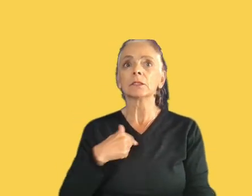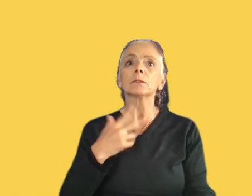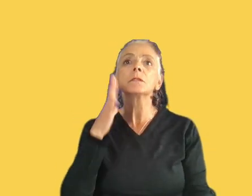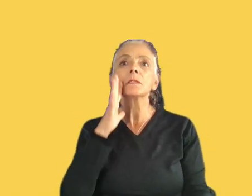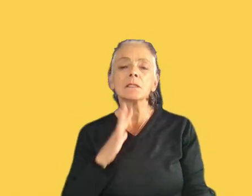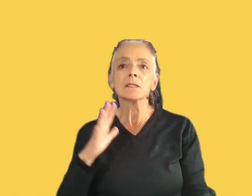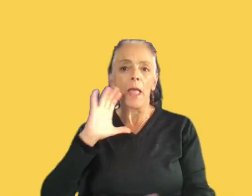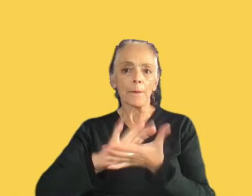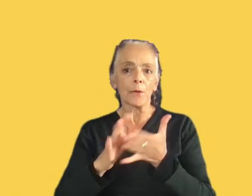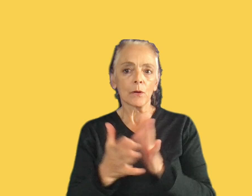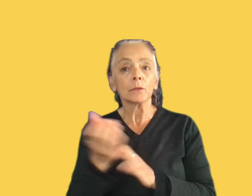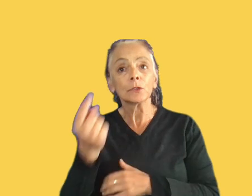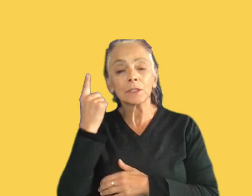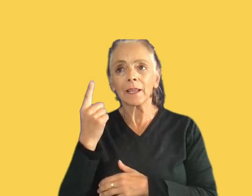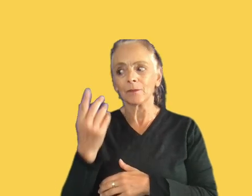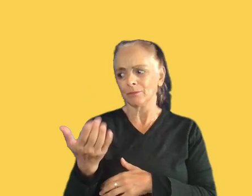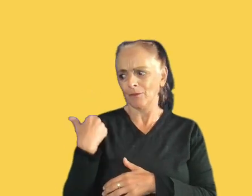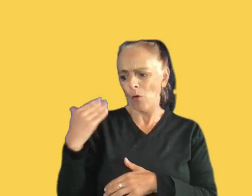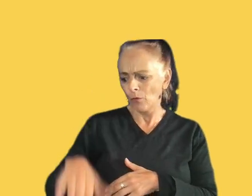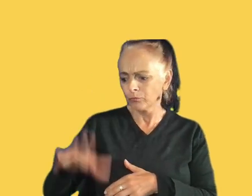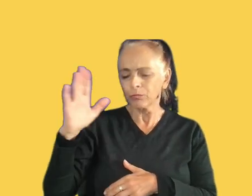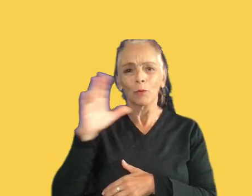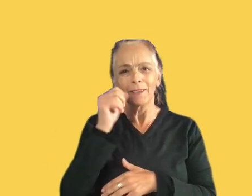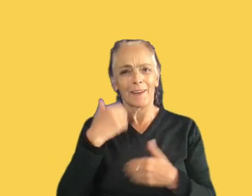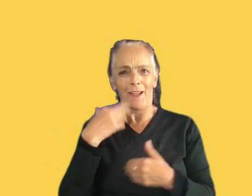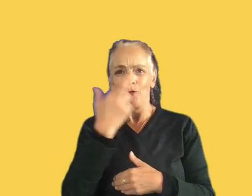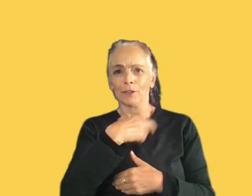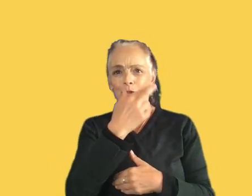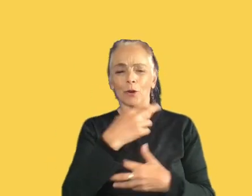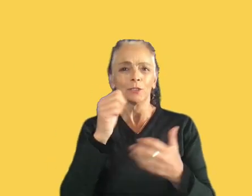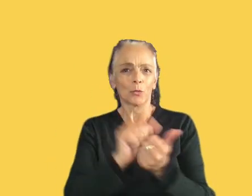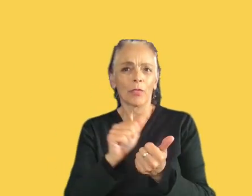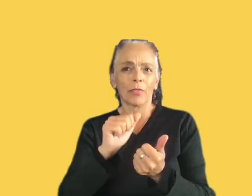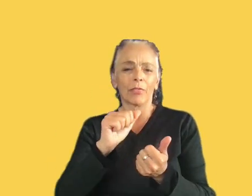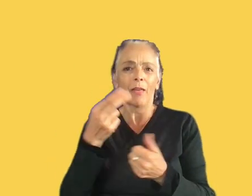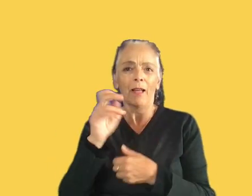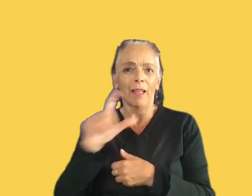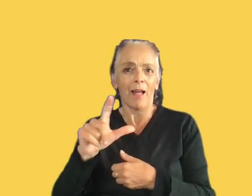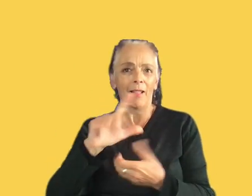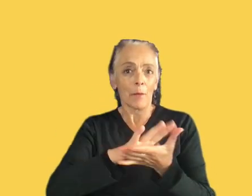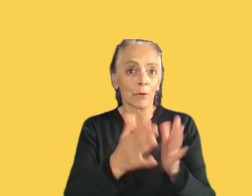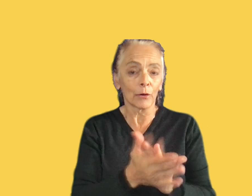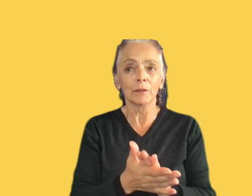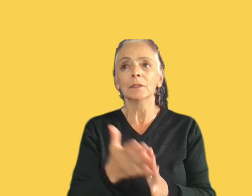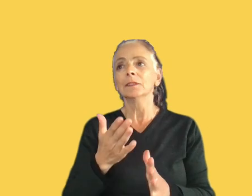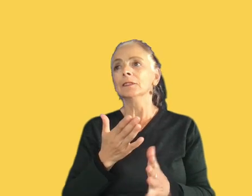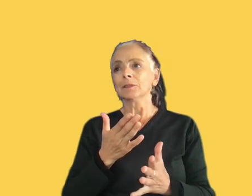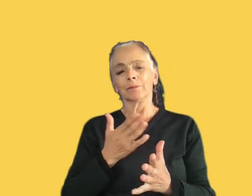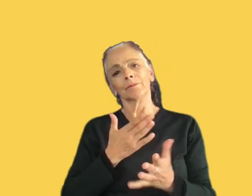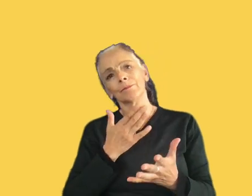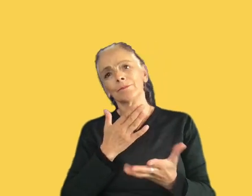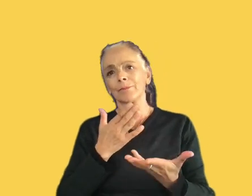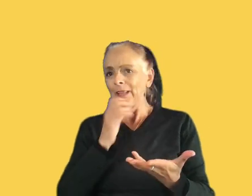You see, when I was a child, halal hamburger restaurants weren't a thing. Not in Montreal. My parents tried their best to give us what we wanted, though. So